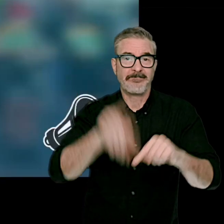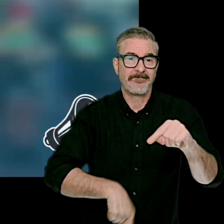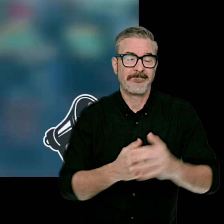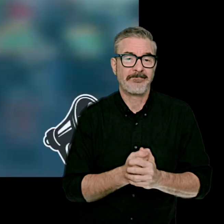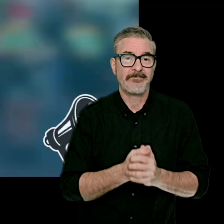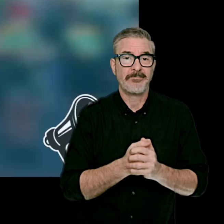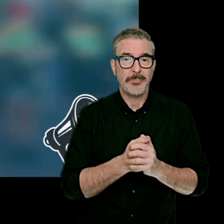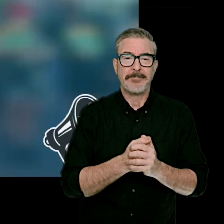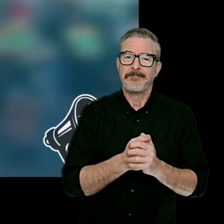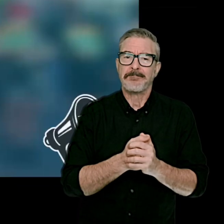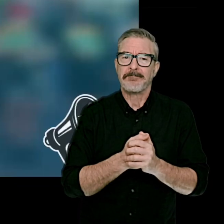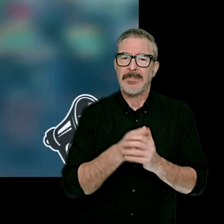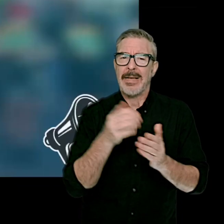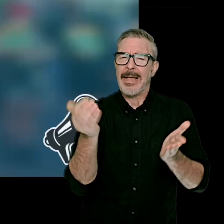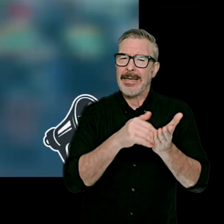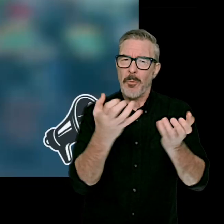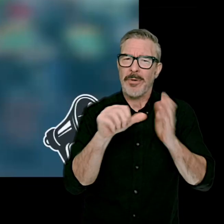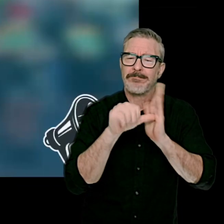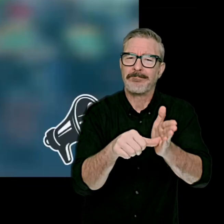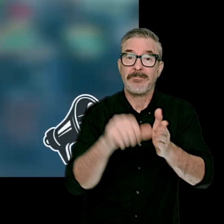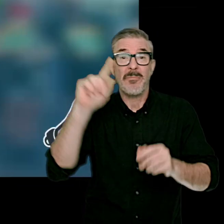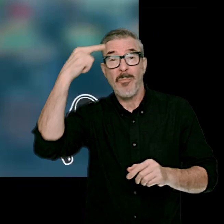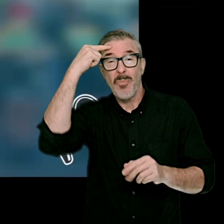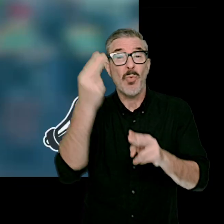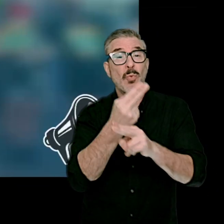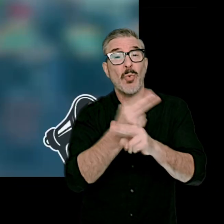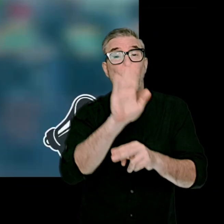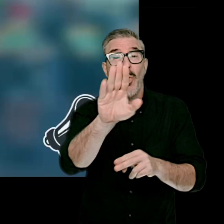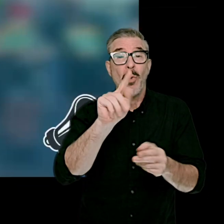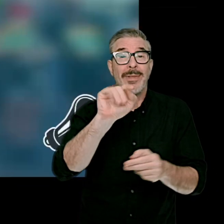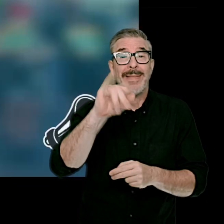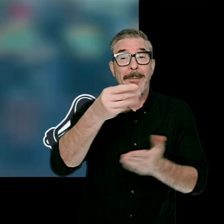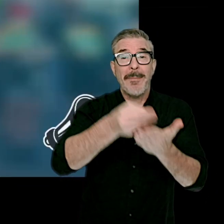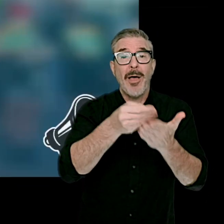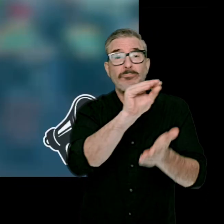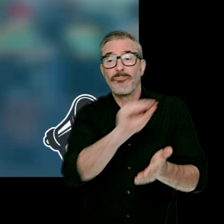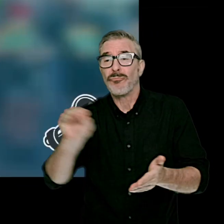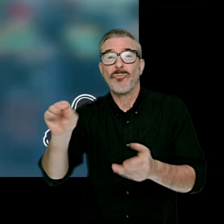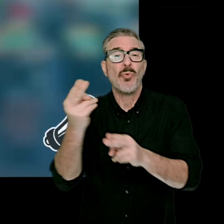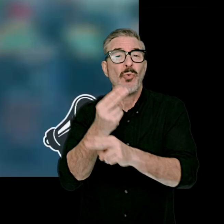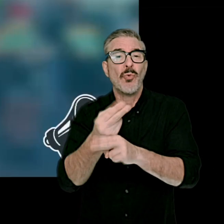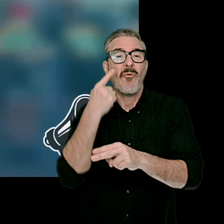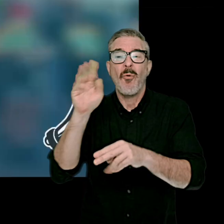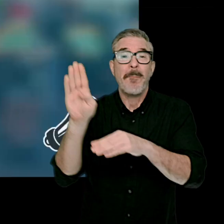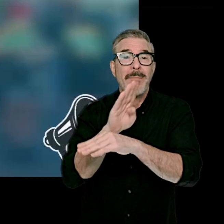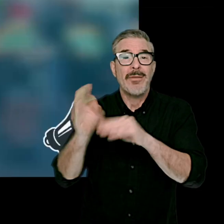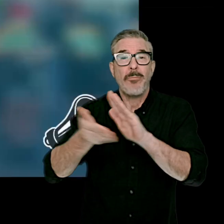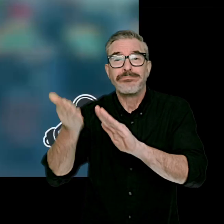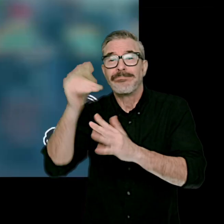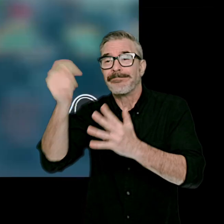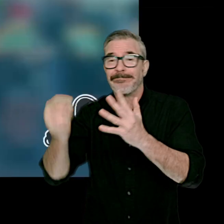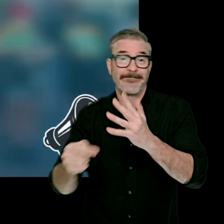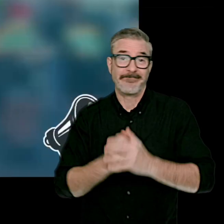And an employer may not charge an employee for costs such as dine and dash, theft, property damage, or any other